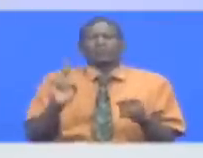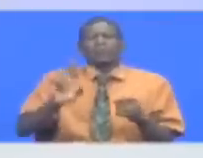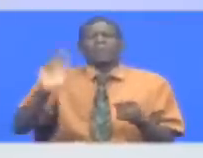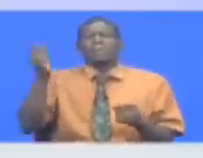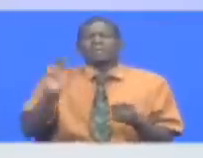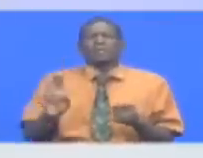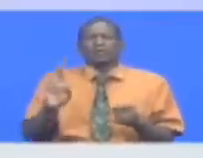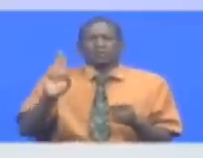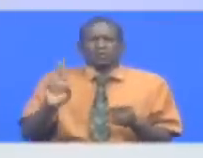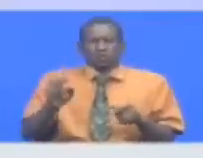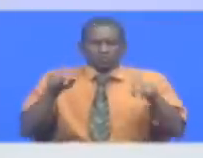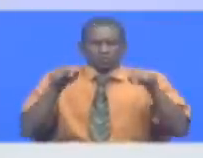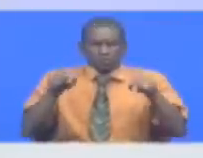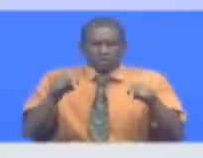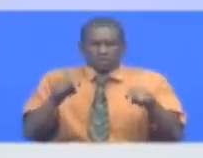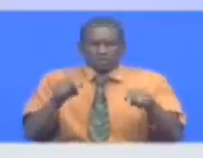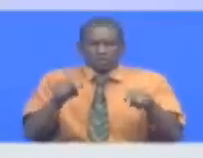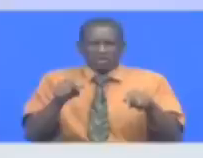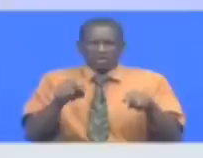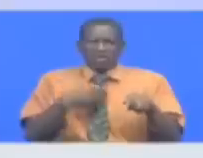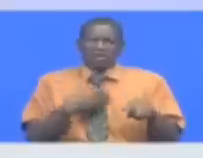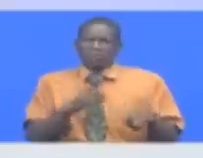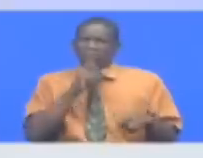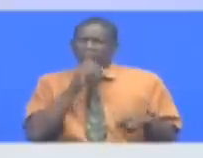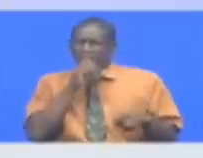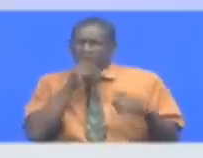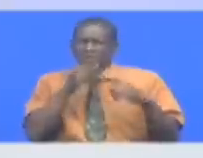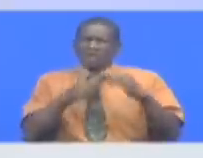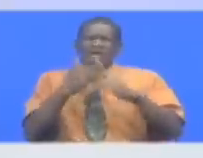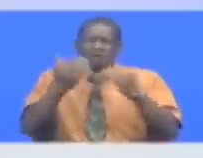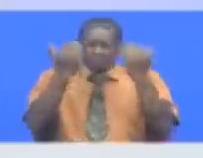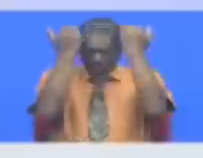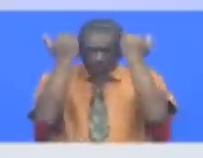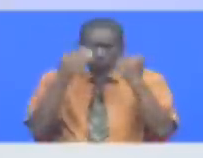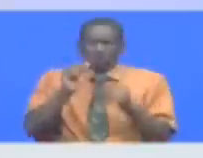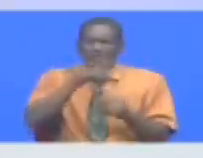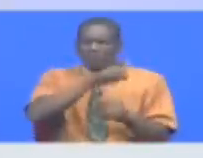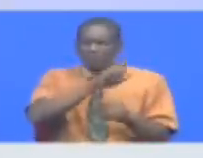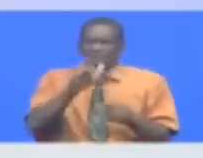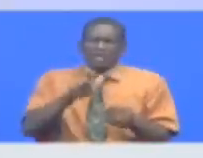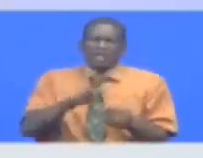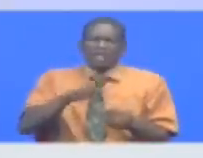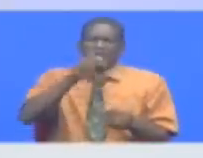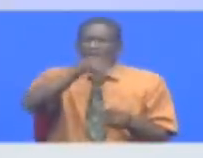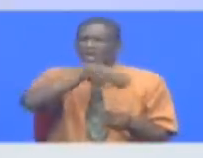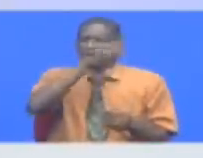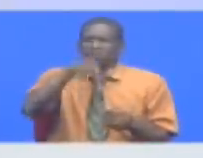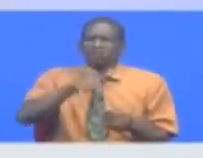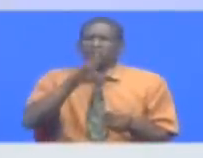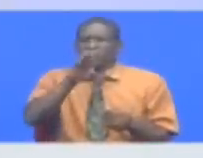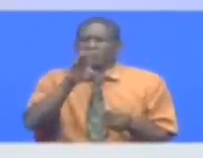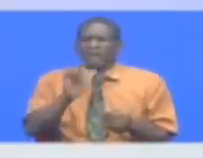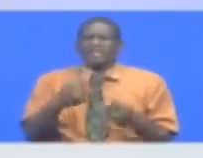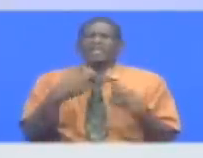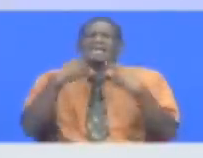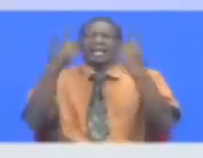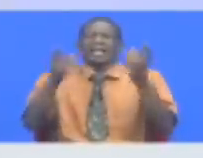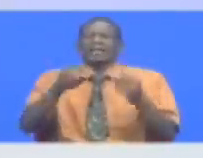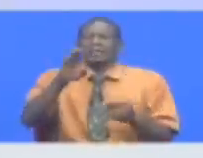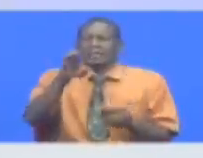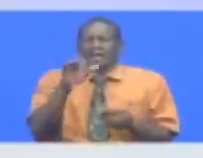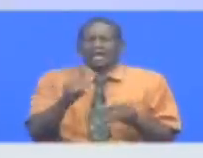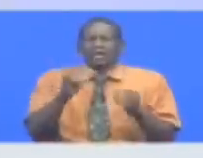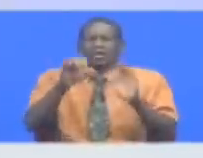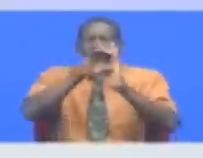Kenyatta has been rather quiet since the Court of Appeal affirmed the decision of the High Court to declare the BBI Constitutional